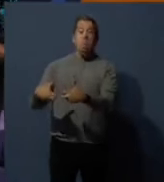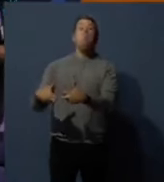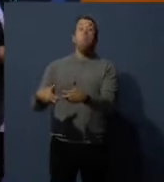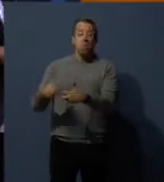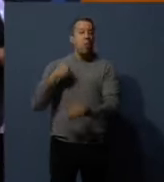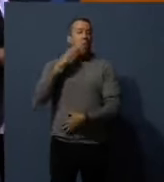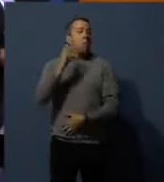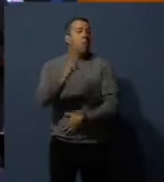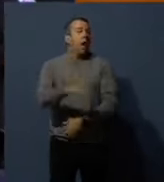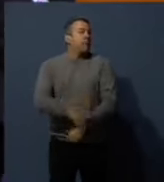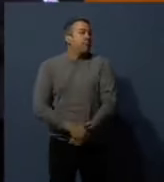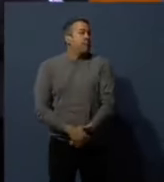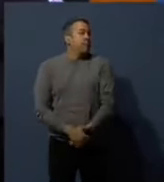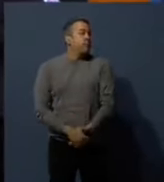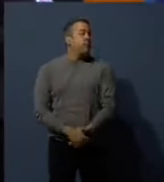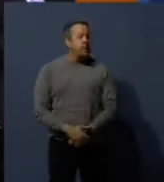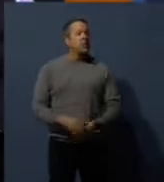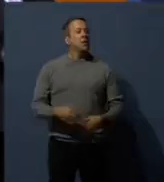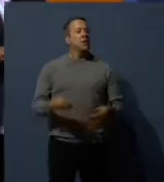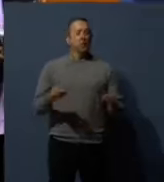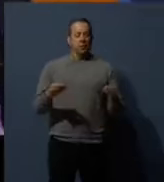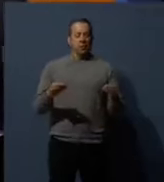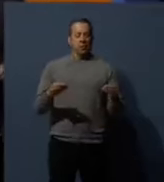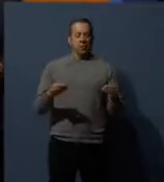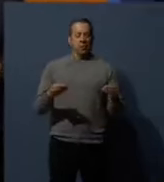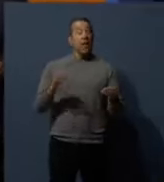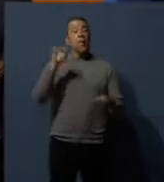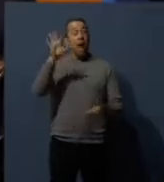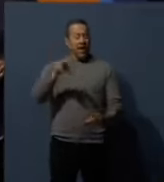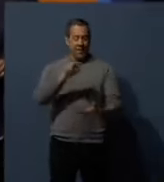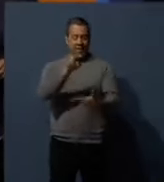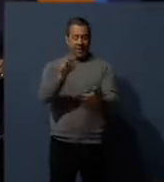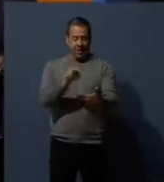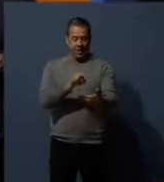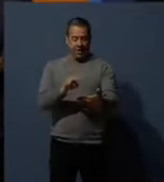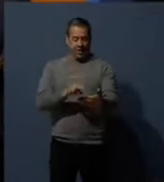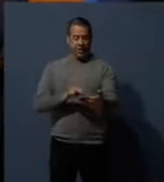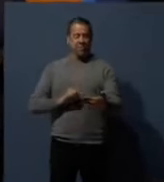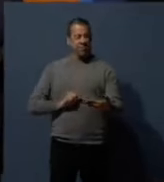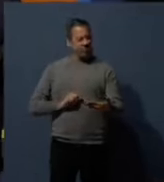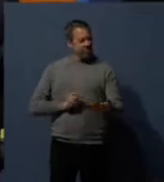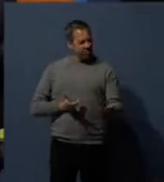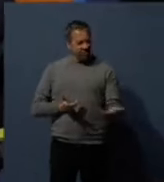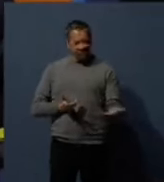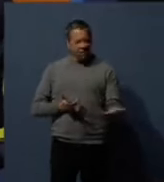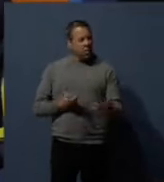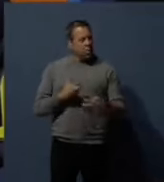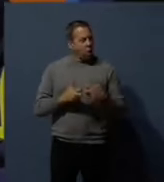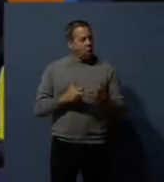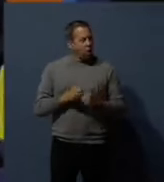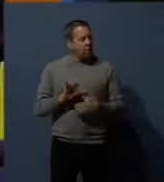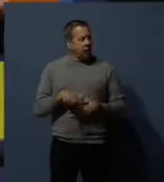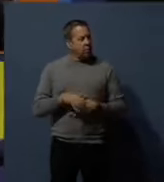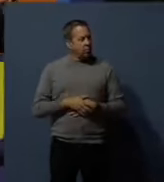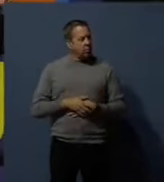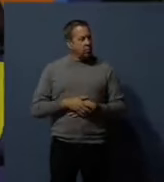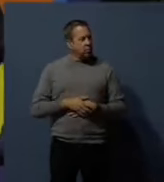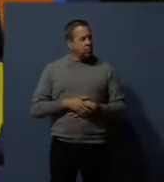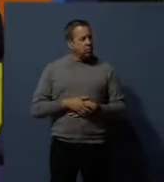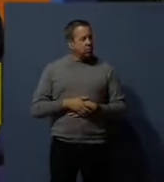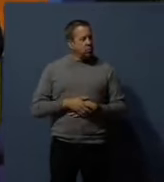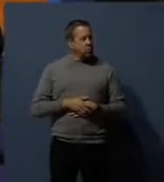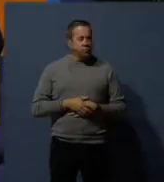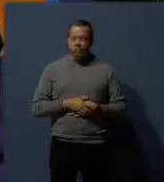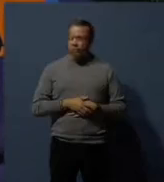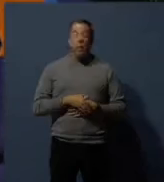back. Well, we looked at that and we heard that message, and there was a problem with the message. There were only two